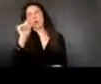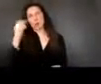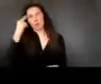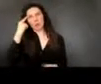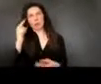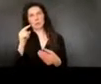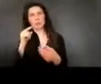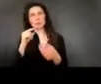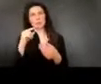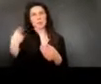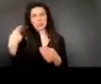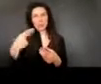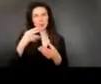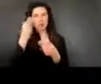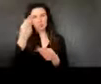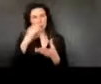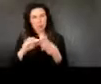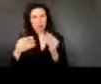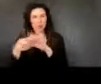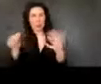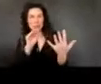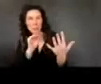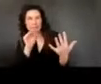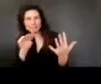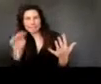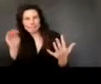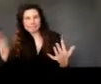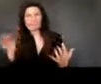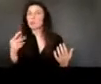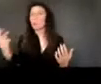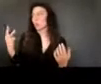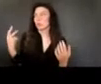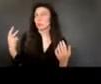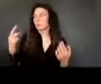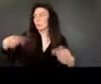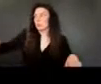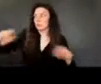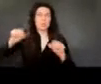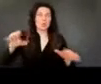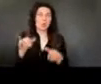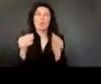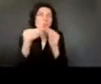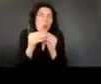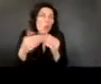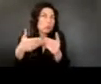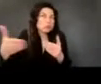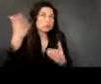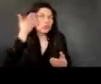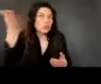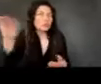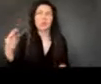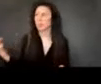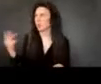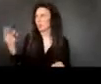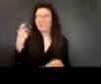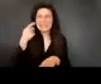and so forth. The same thing can be done even more. I mean, what we have done is just a small